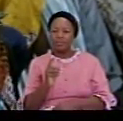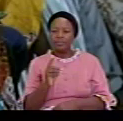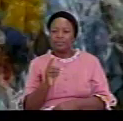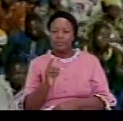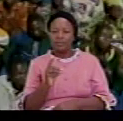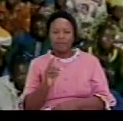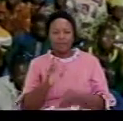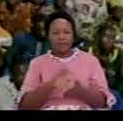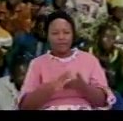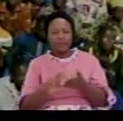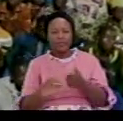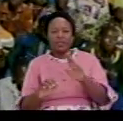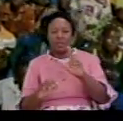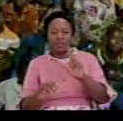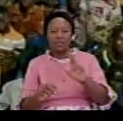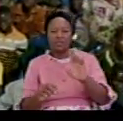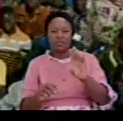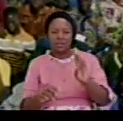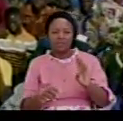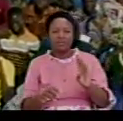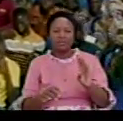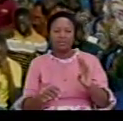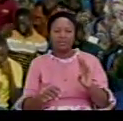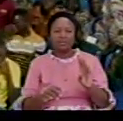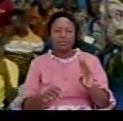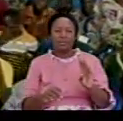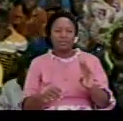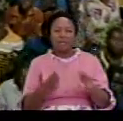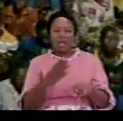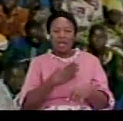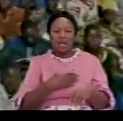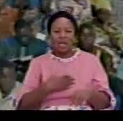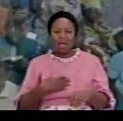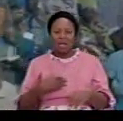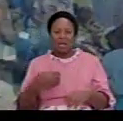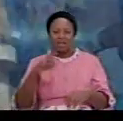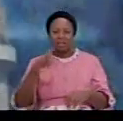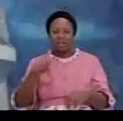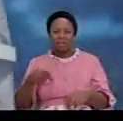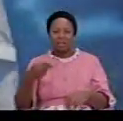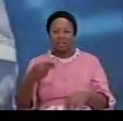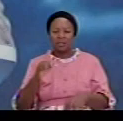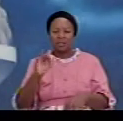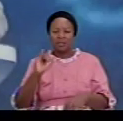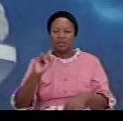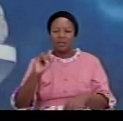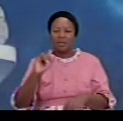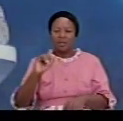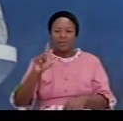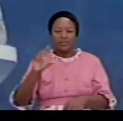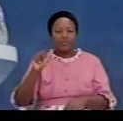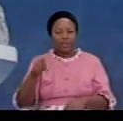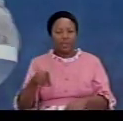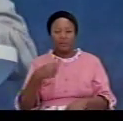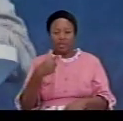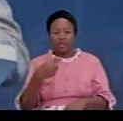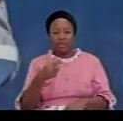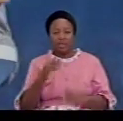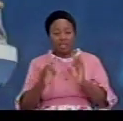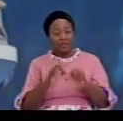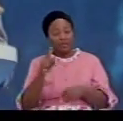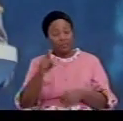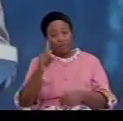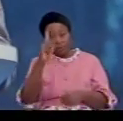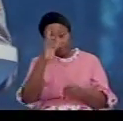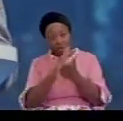Verse 37. And Philip said, if thou believest with